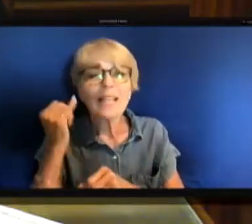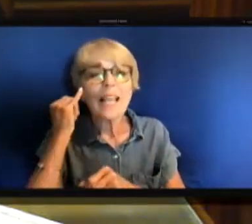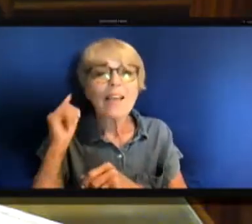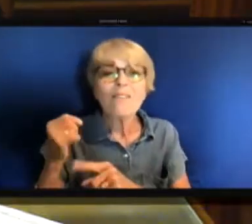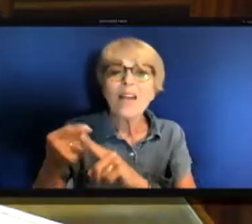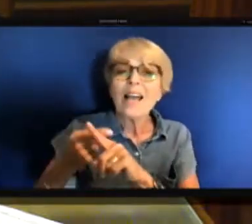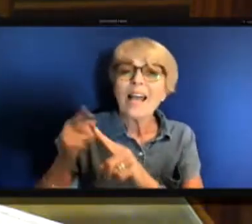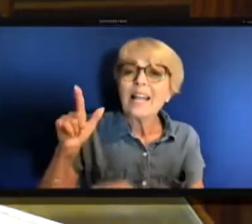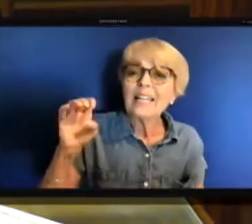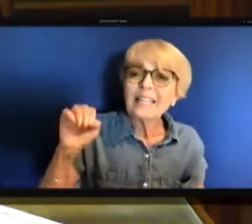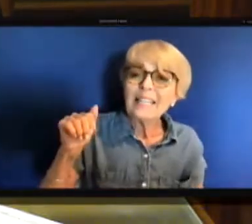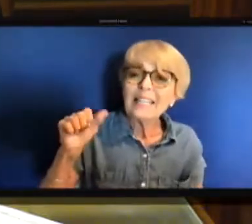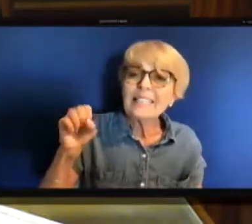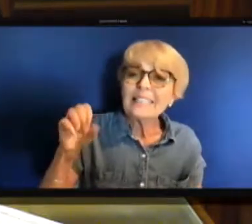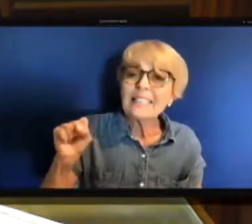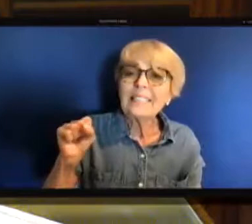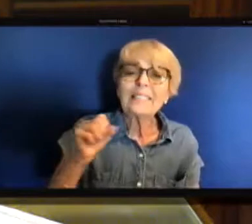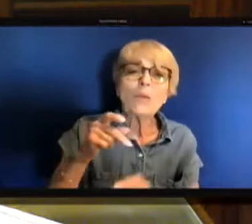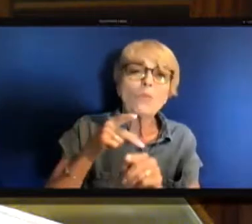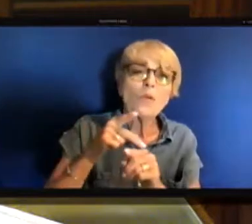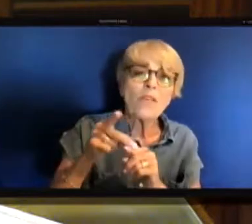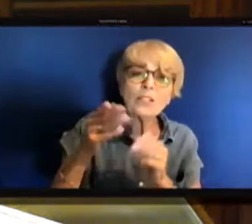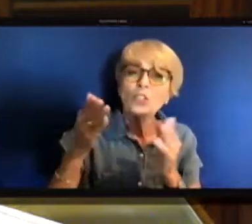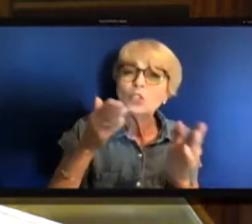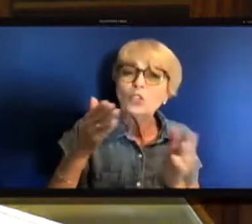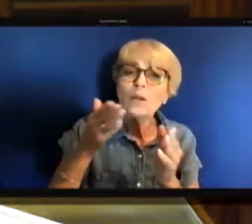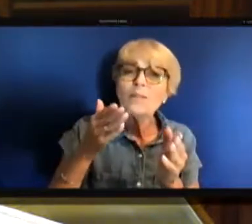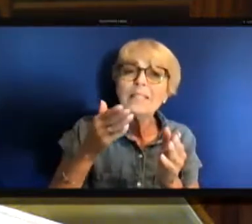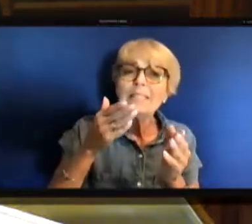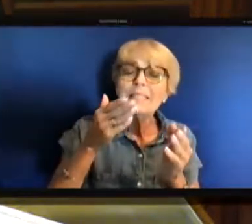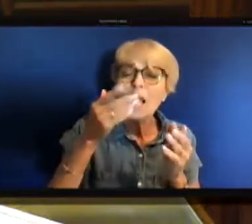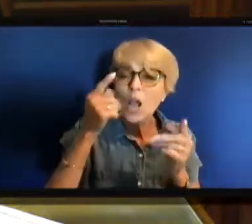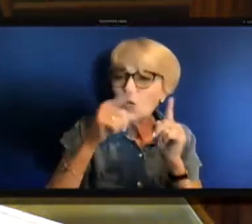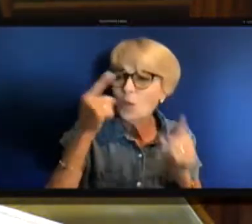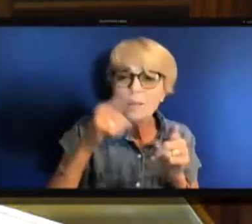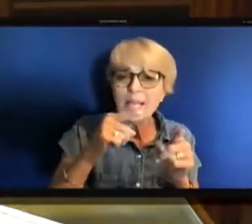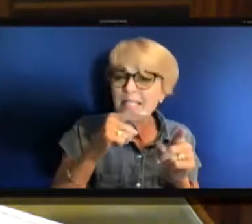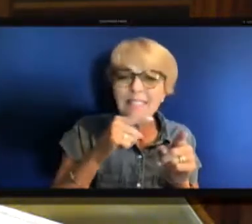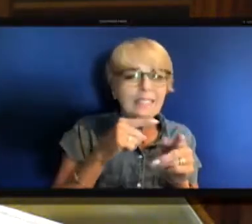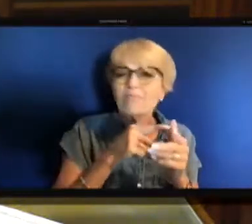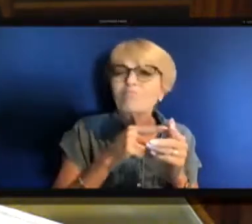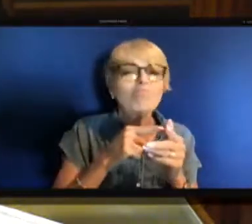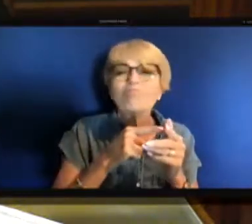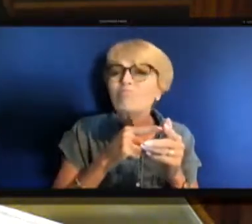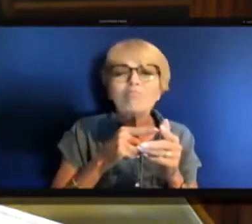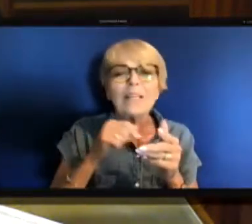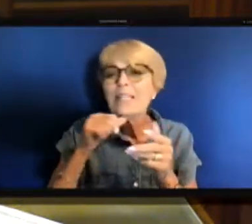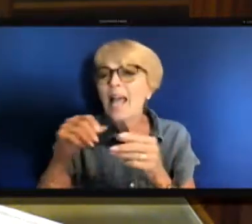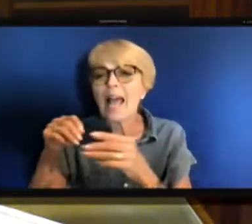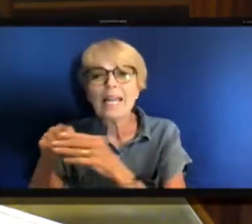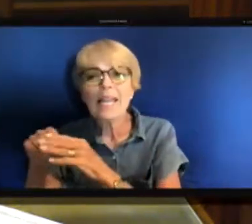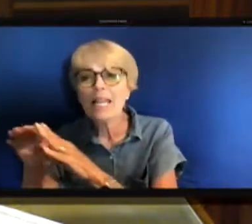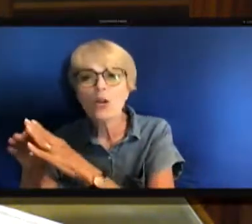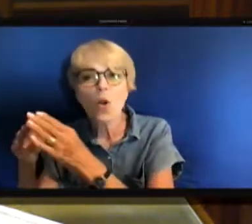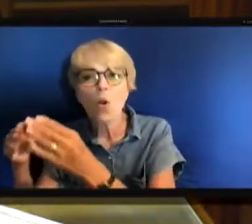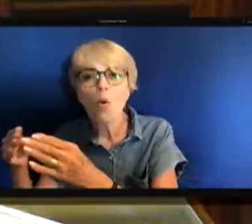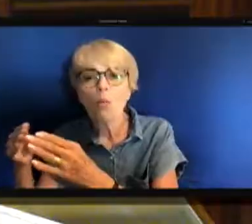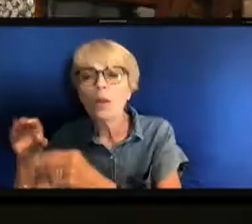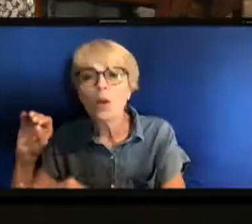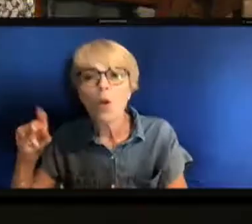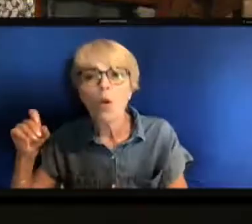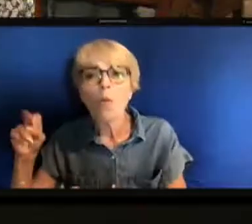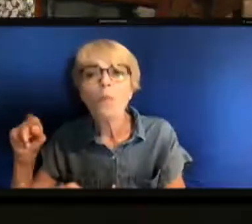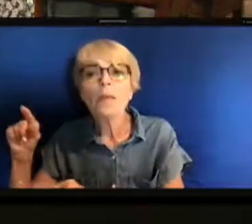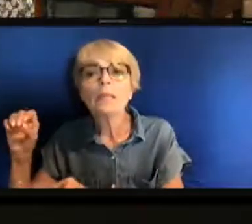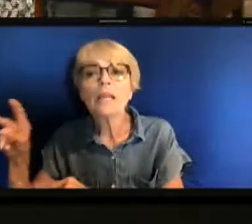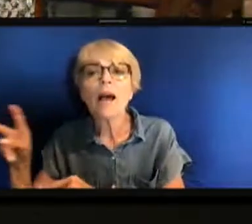agreements specific to one department and stuff, you're not going to find that in OpenGov, but you will find that in Open Book, amongst other things. Jen,